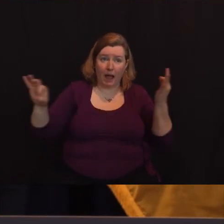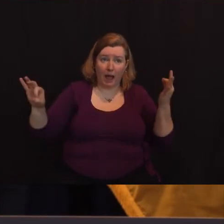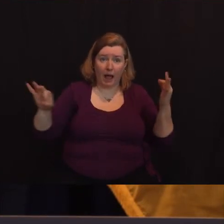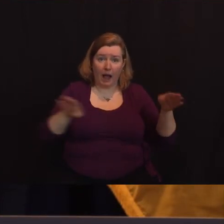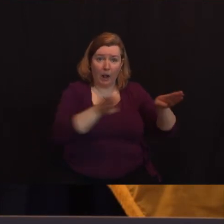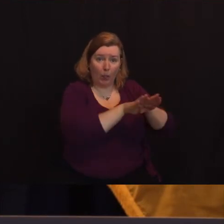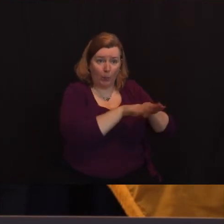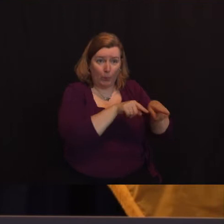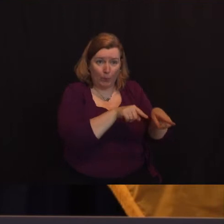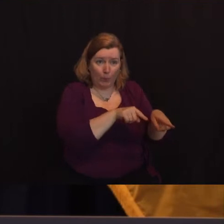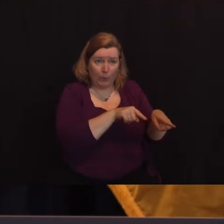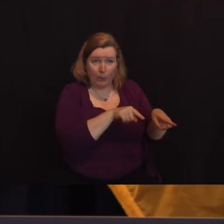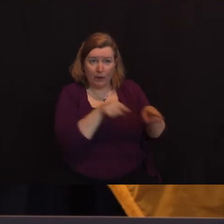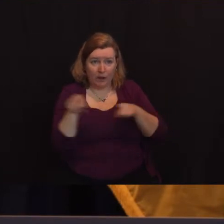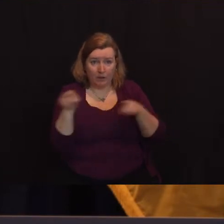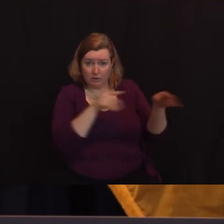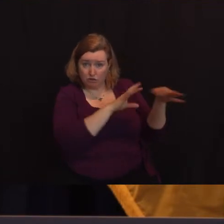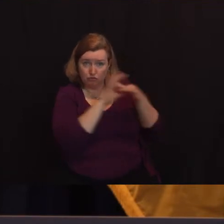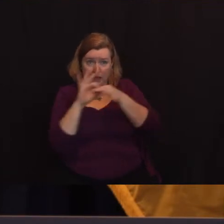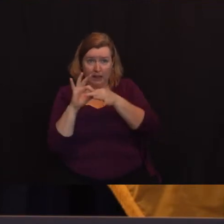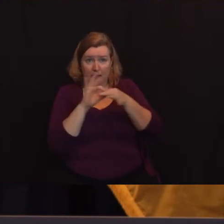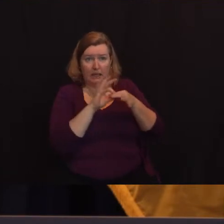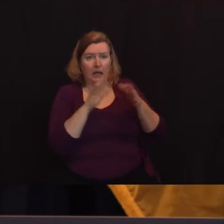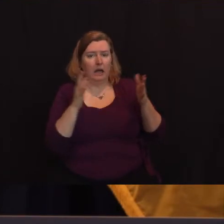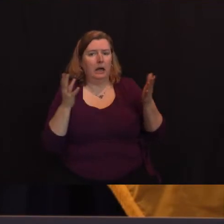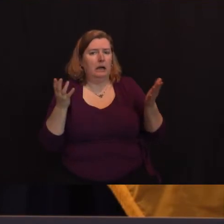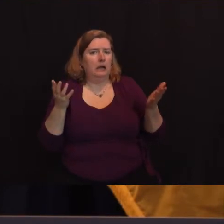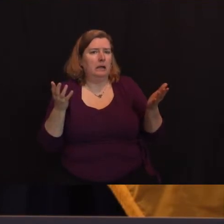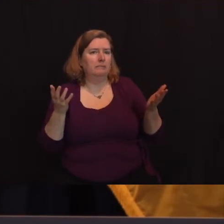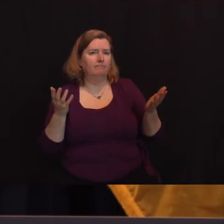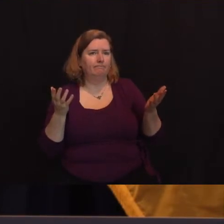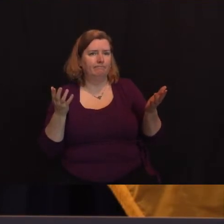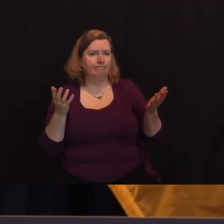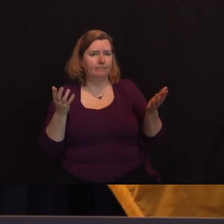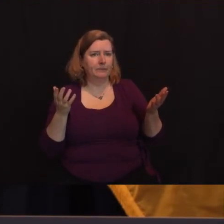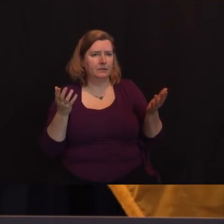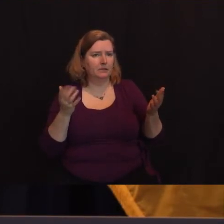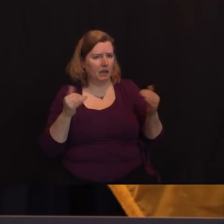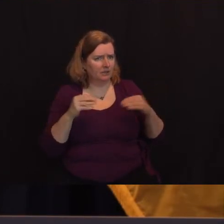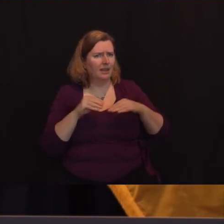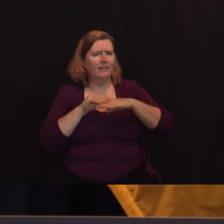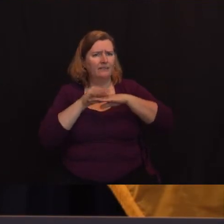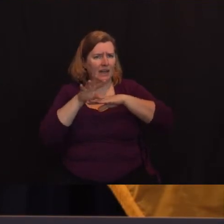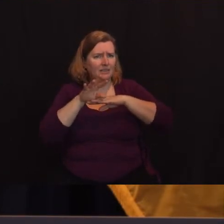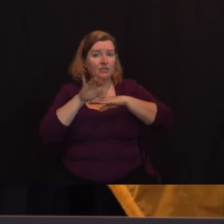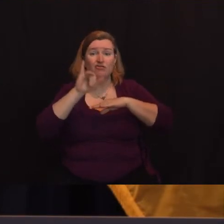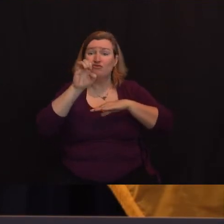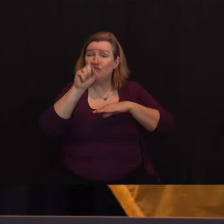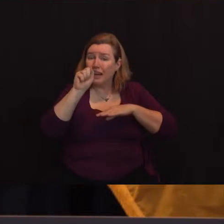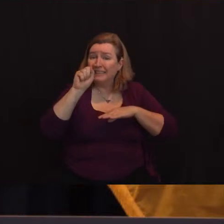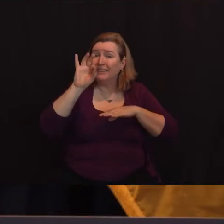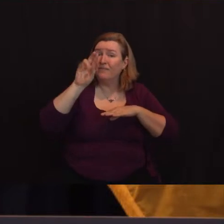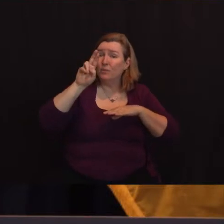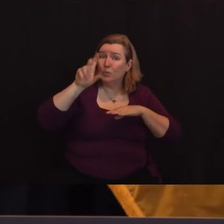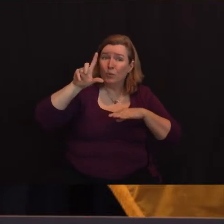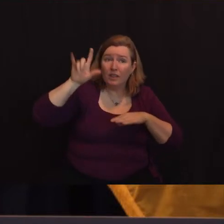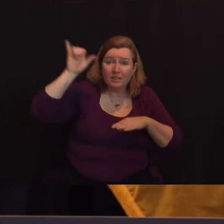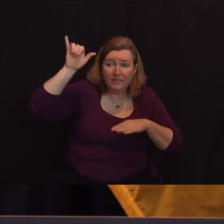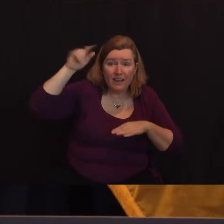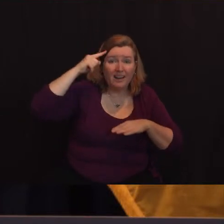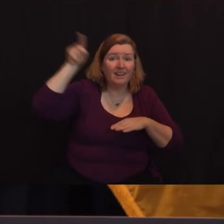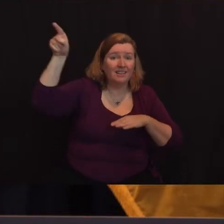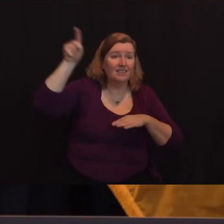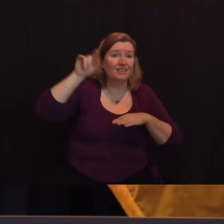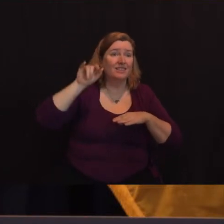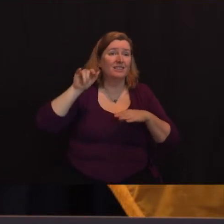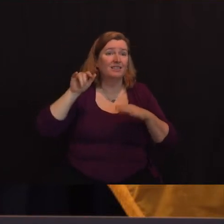gas for your car, or the other thing that's on our mind is jet fuel at Newark Liberty. We've been in